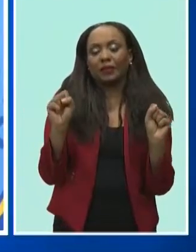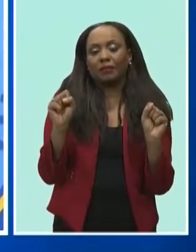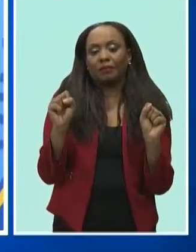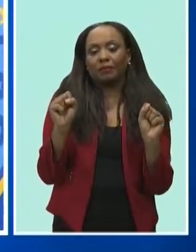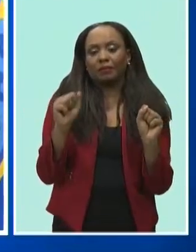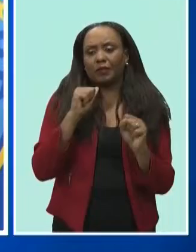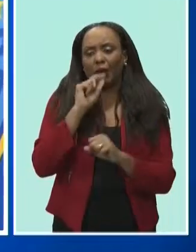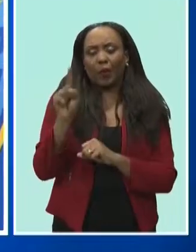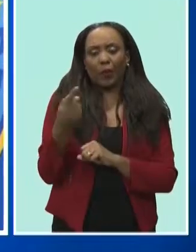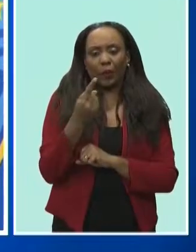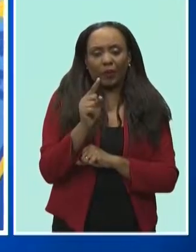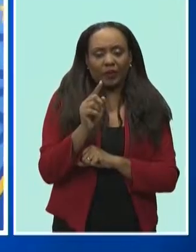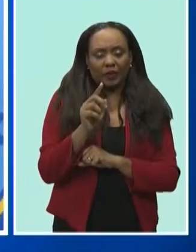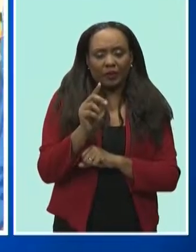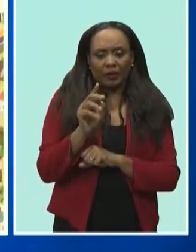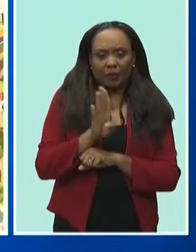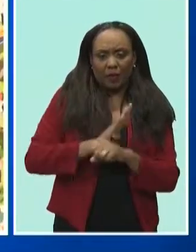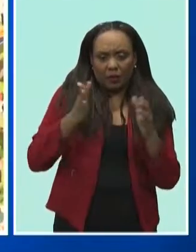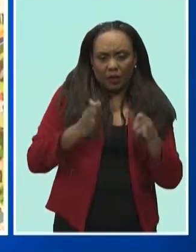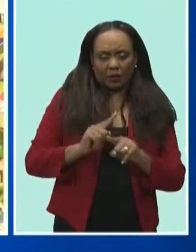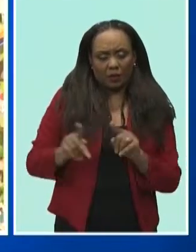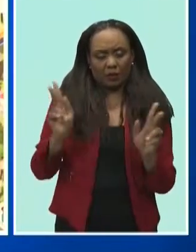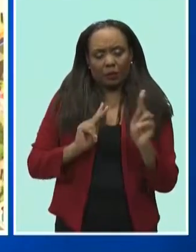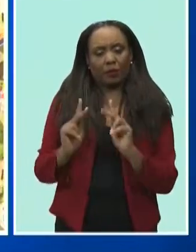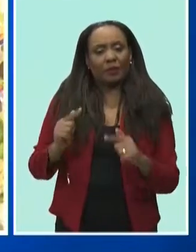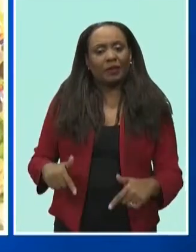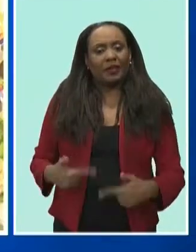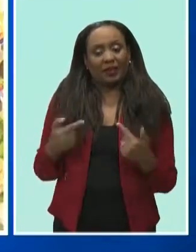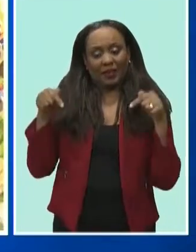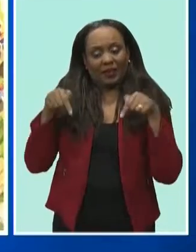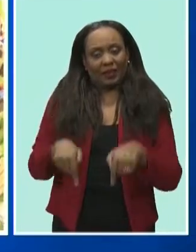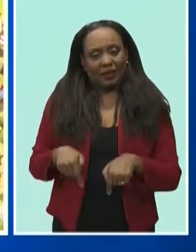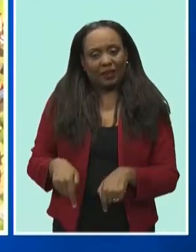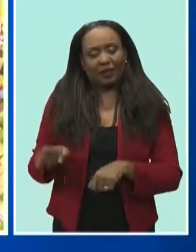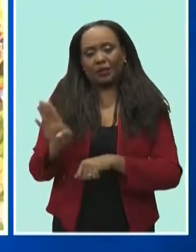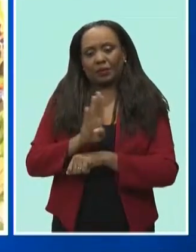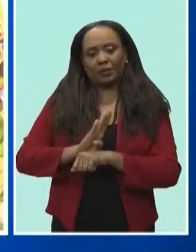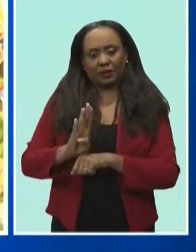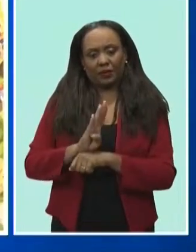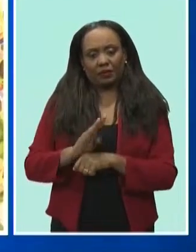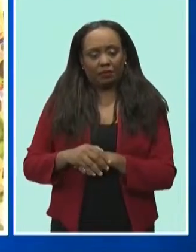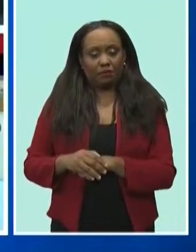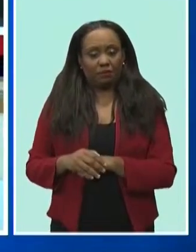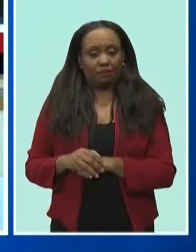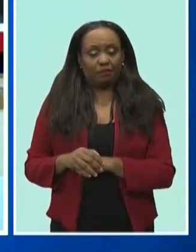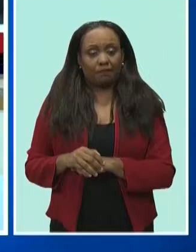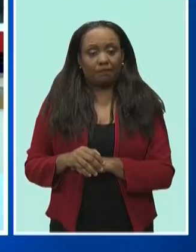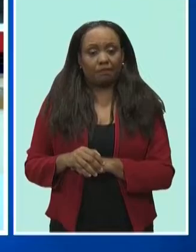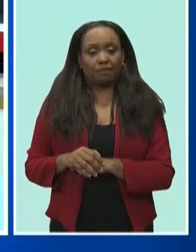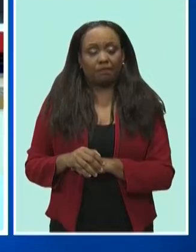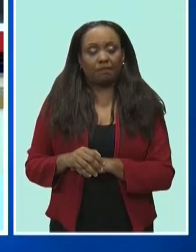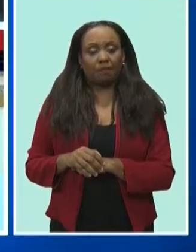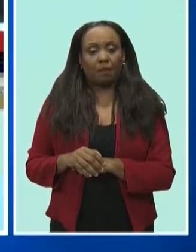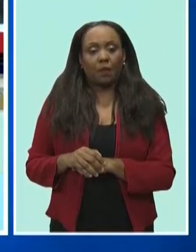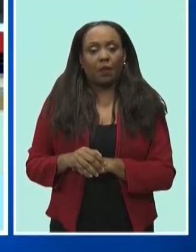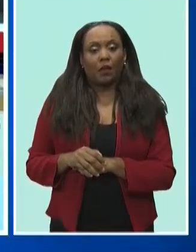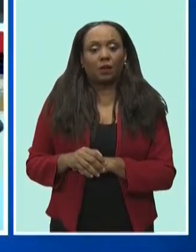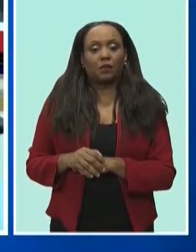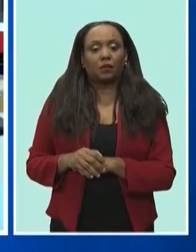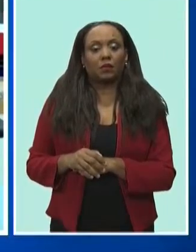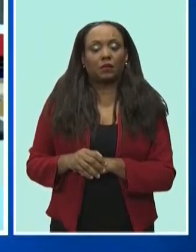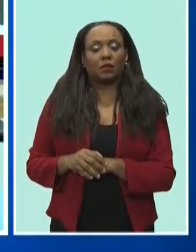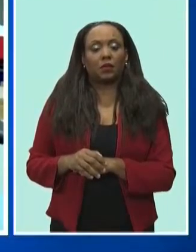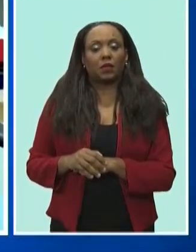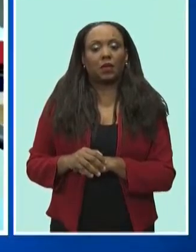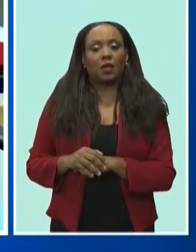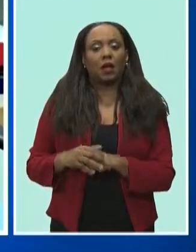but from all those who live, work, reside, and even pass through here on cruise ships. And recognizing the importance of